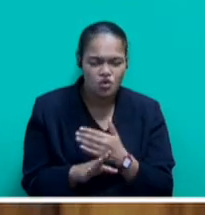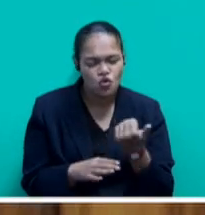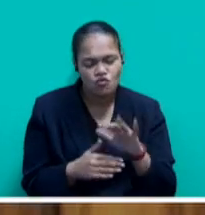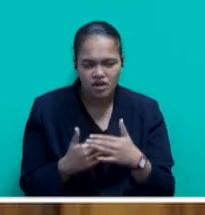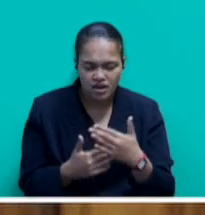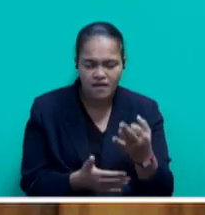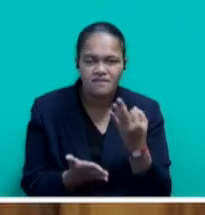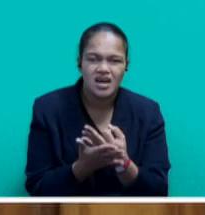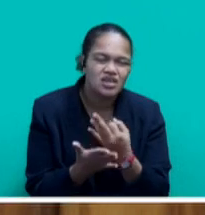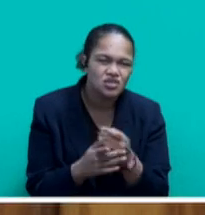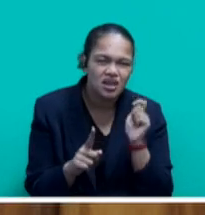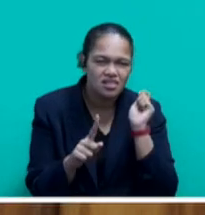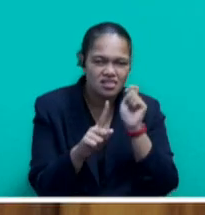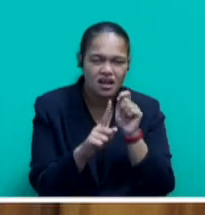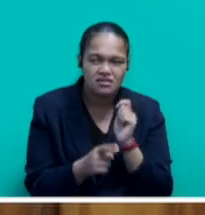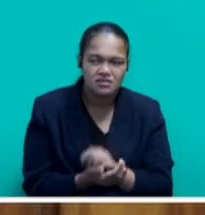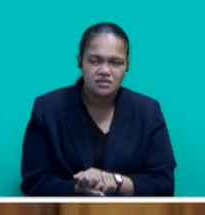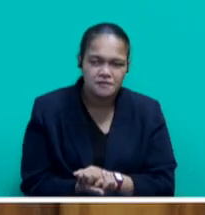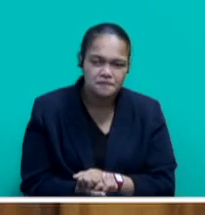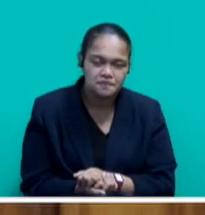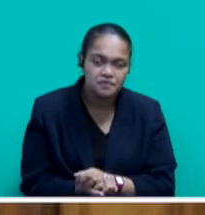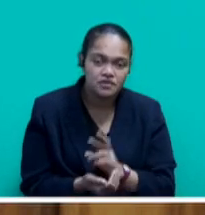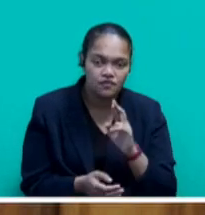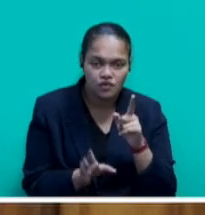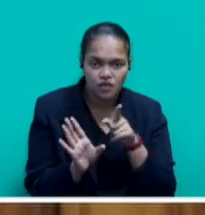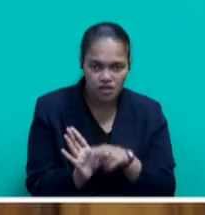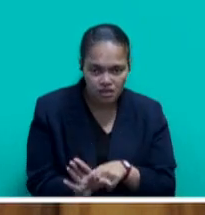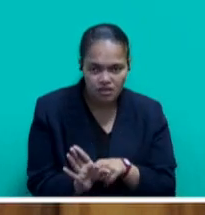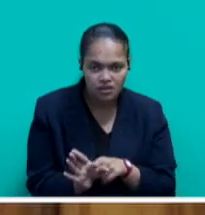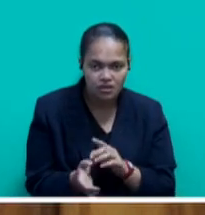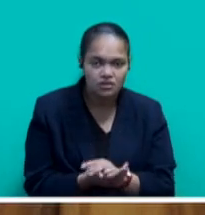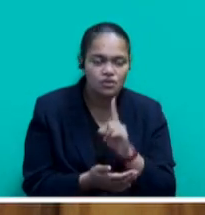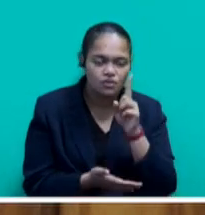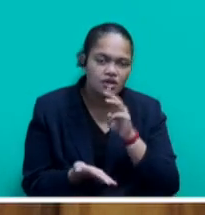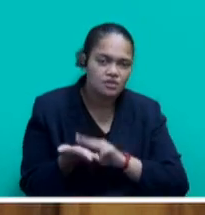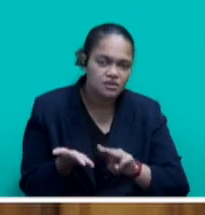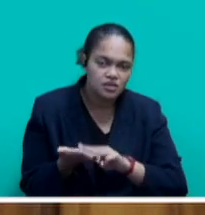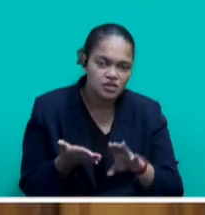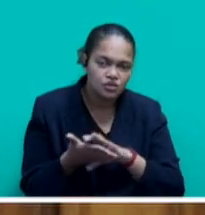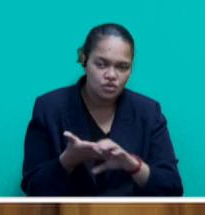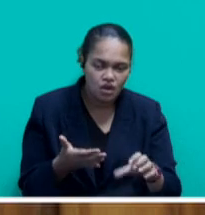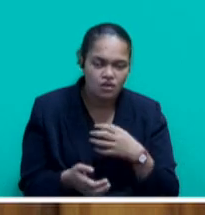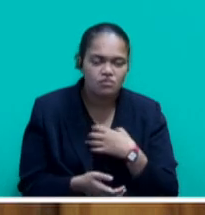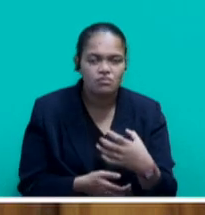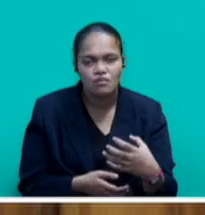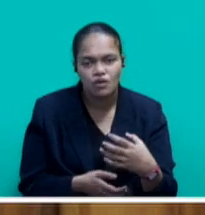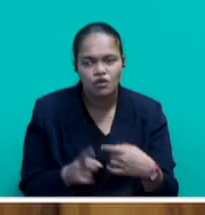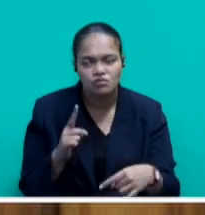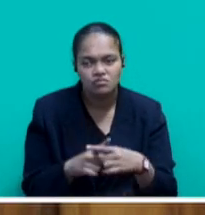financial targets for the year, being $1 million more positive than the same period last year.